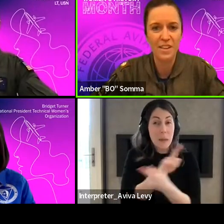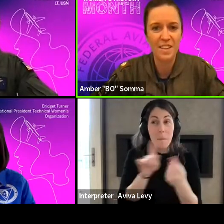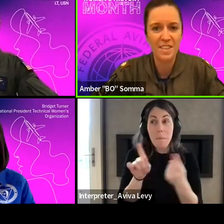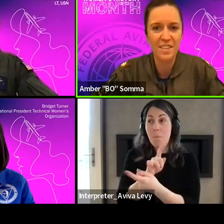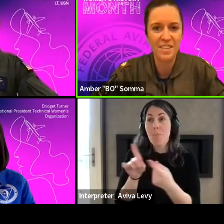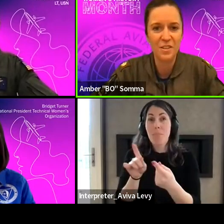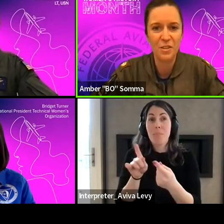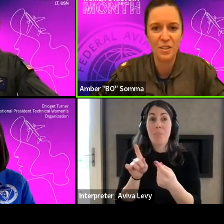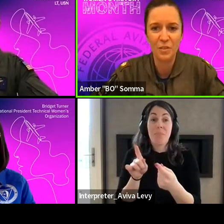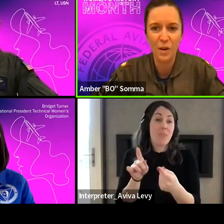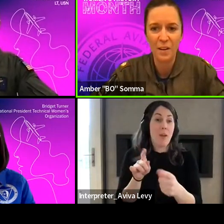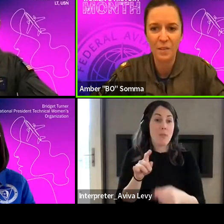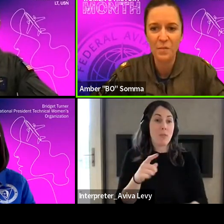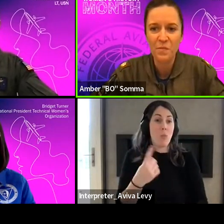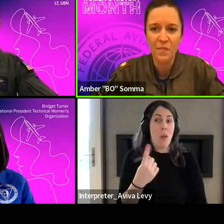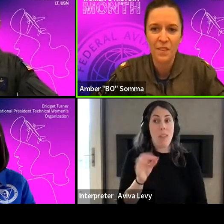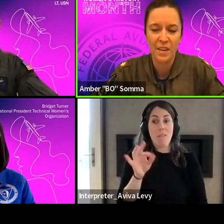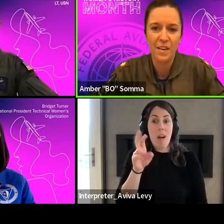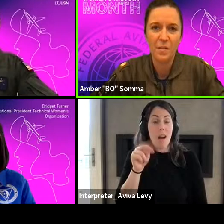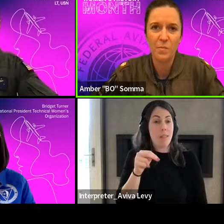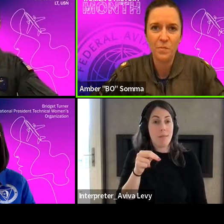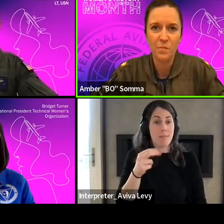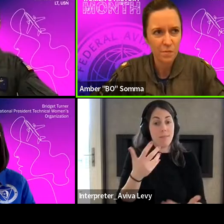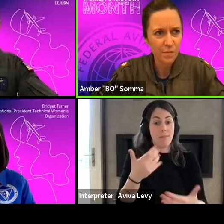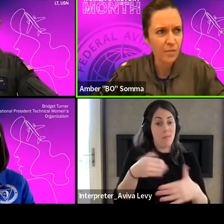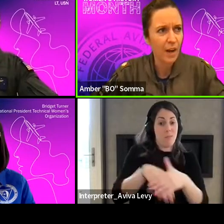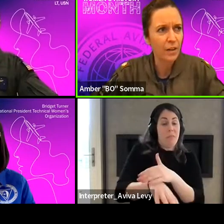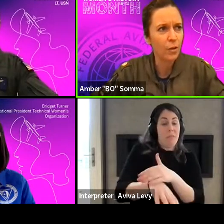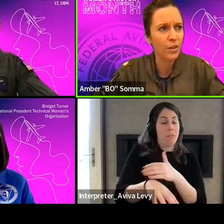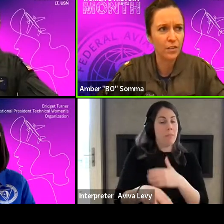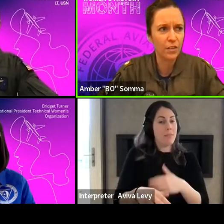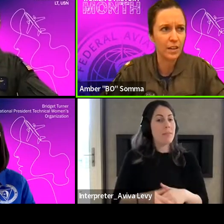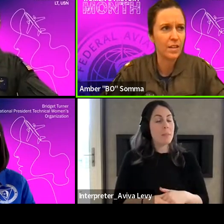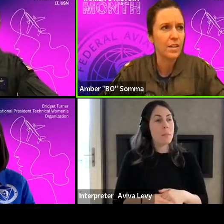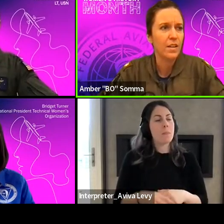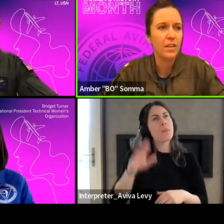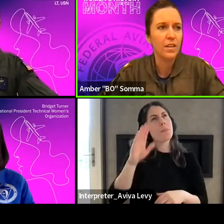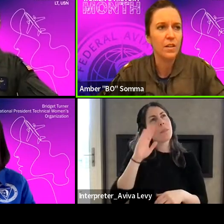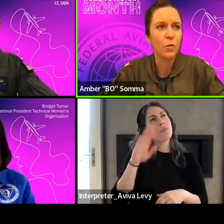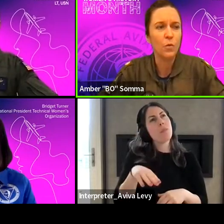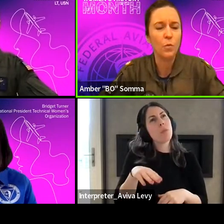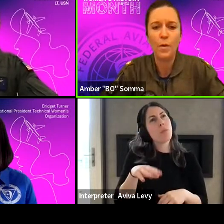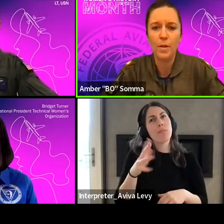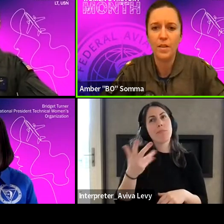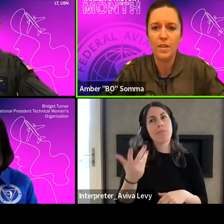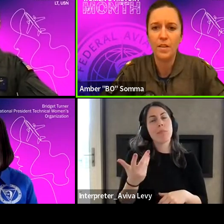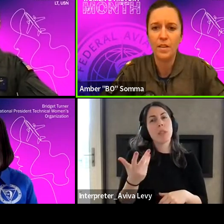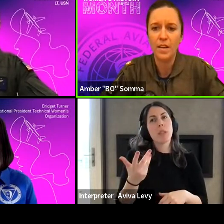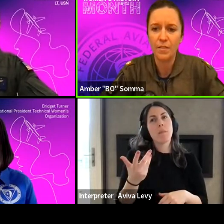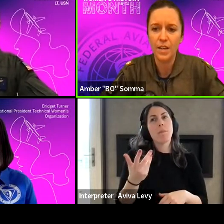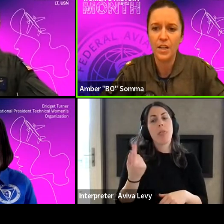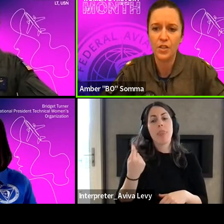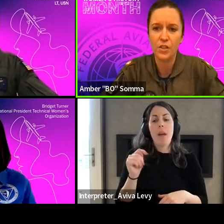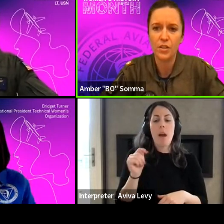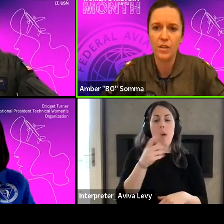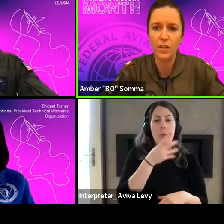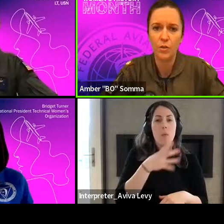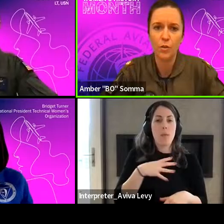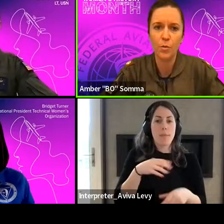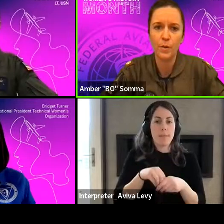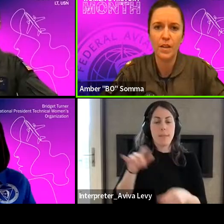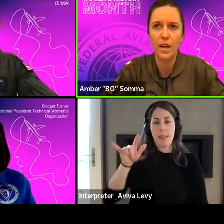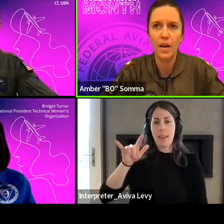a fun end to it as well. I know there's like the women in